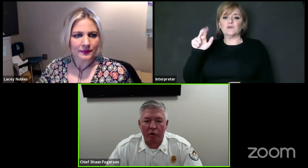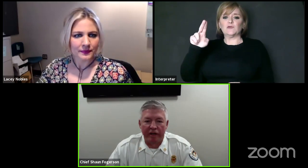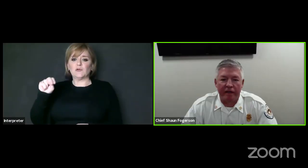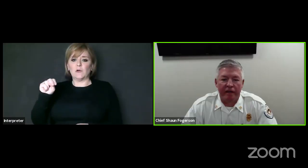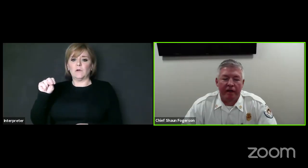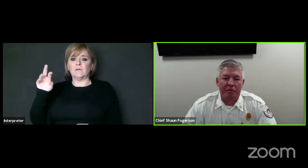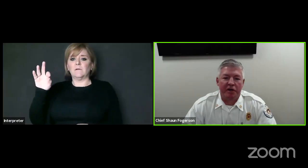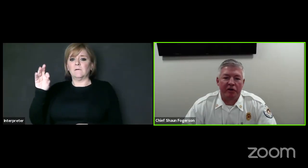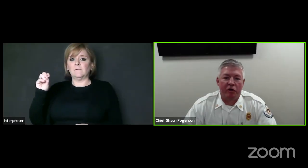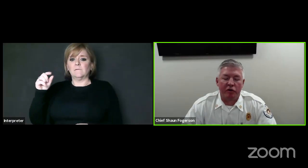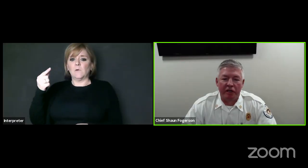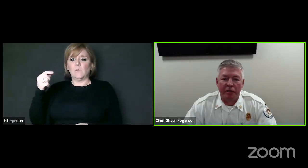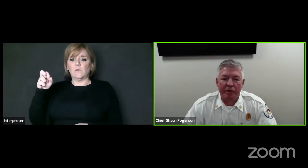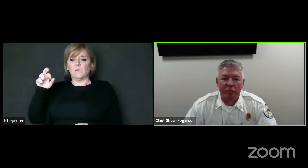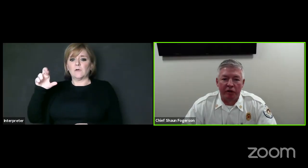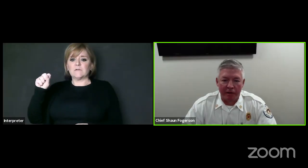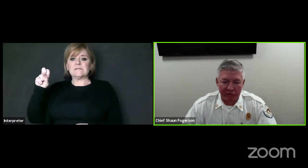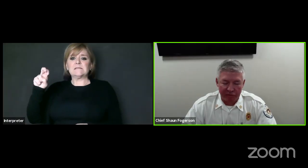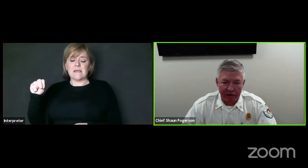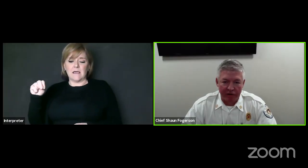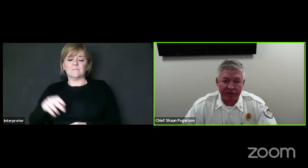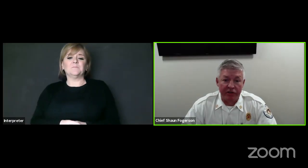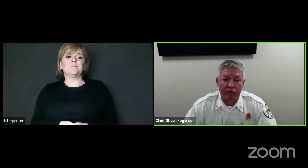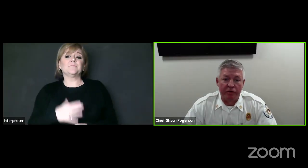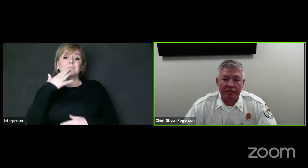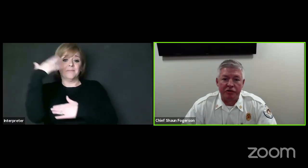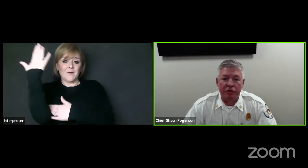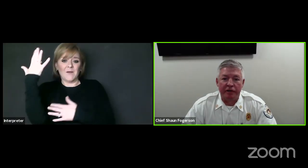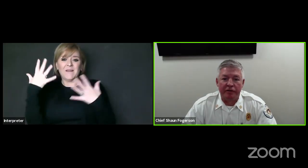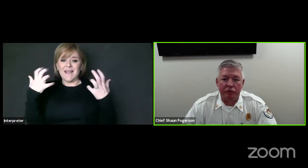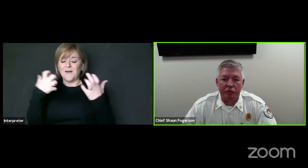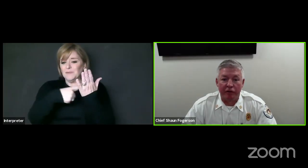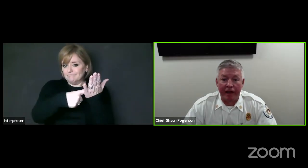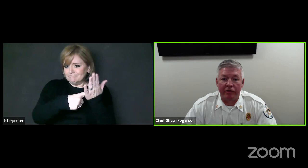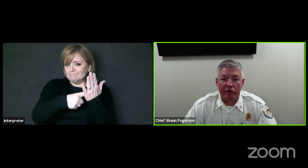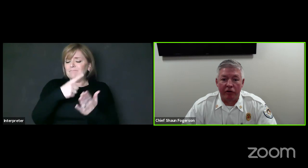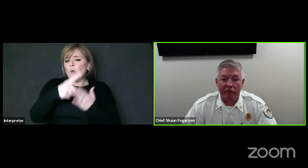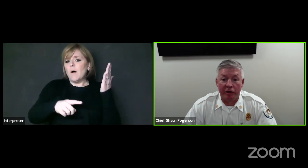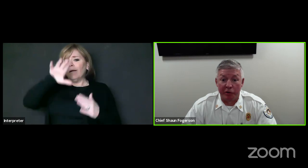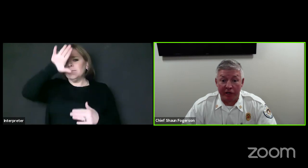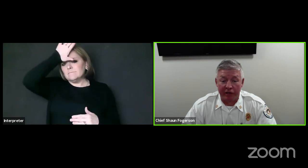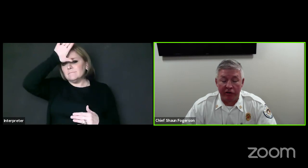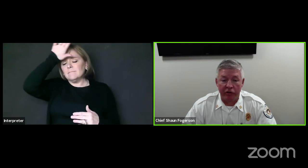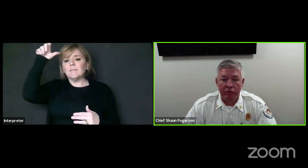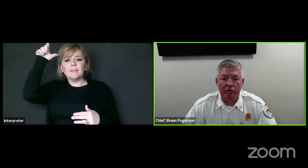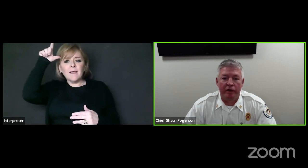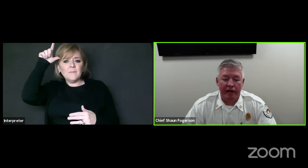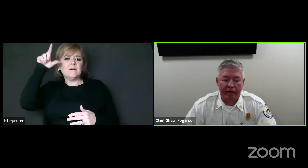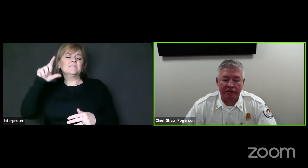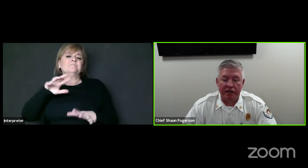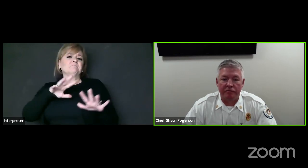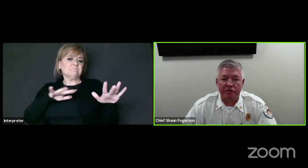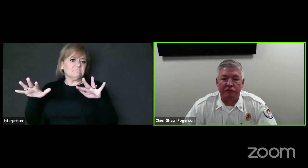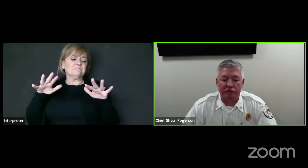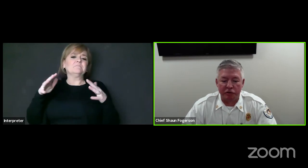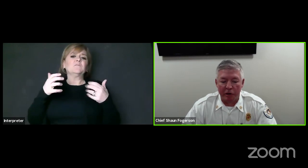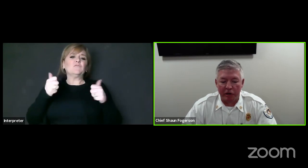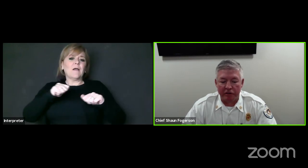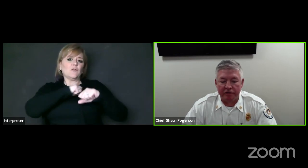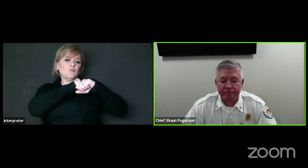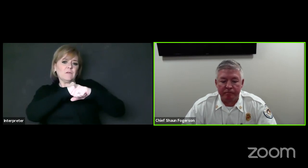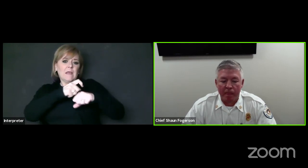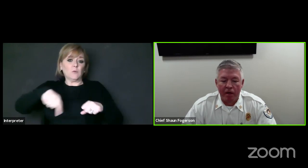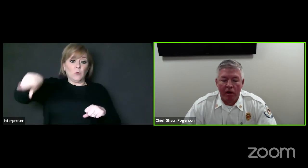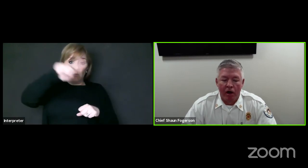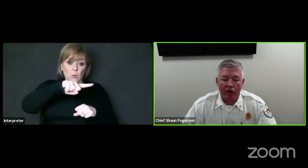Good morning. I'm going to go over a little bit what Lubbock Fire Rescue is doing to flatten the curve and to protect you and ourselves as first